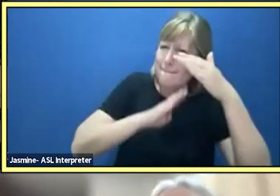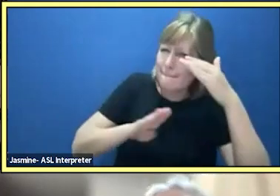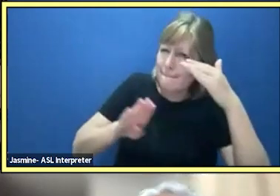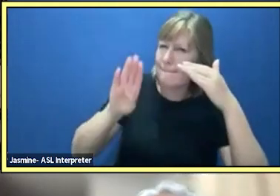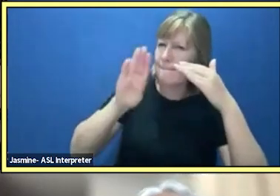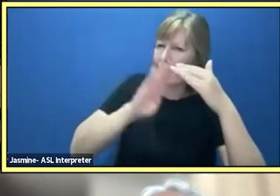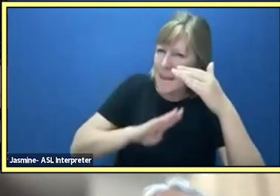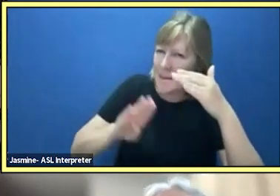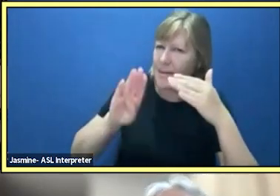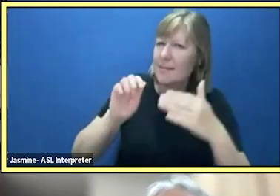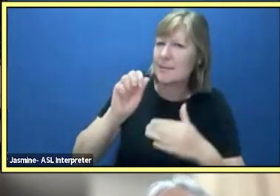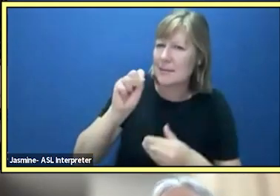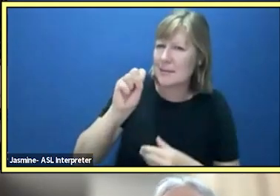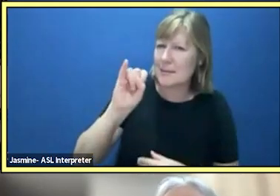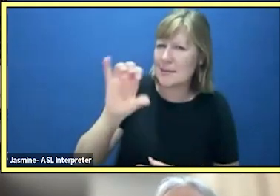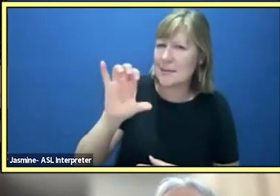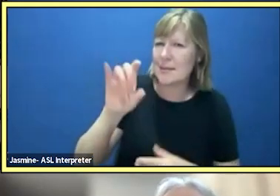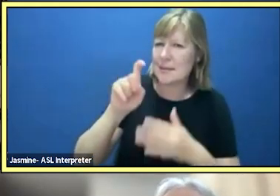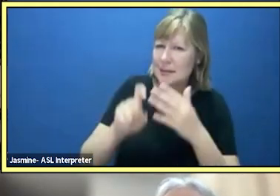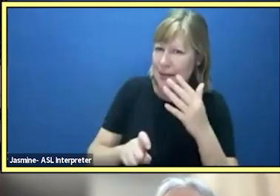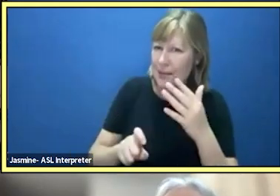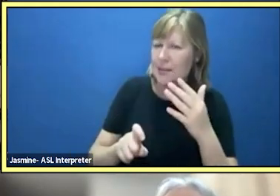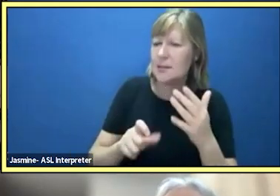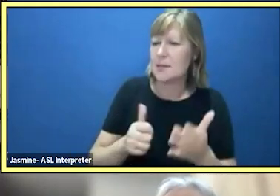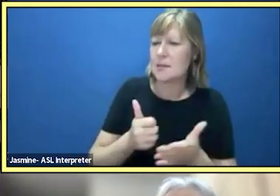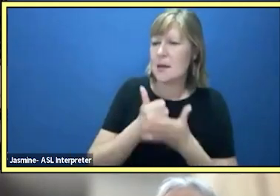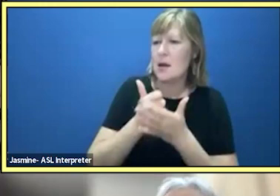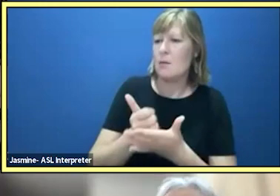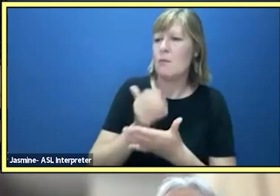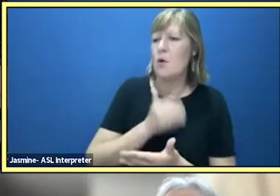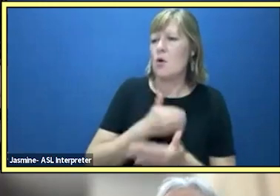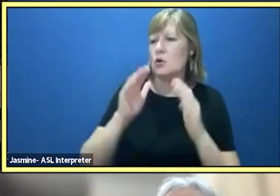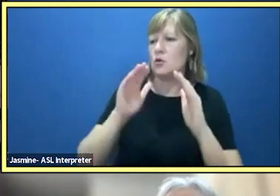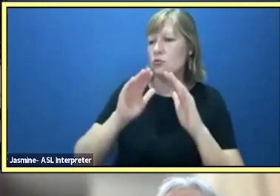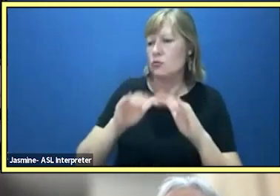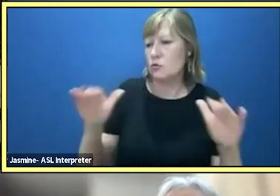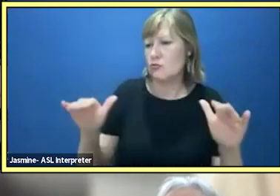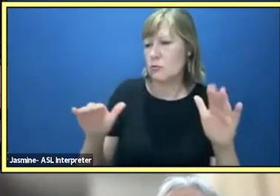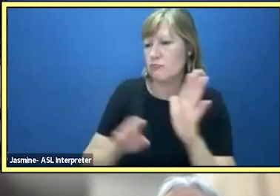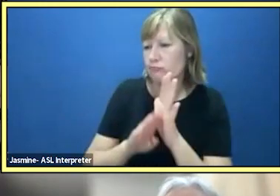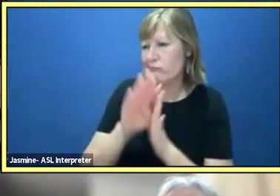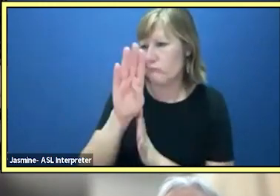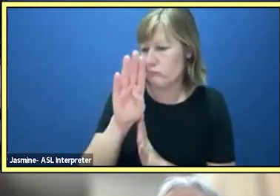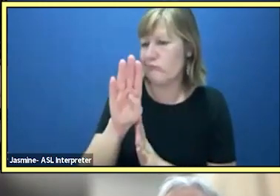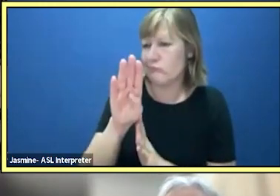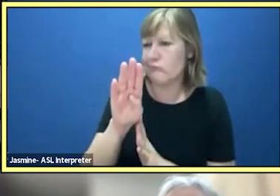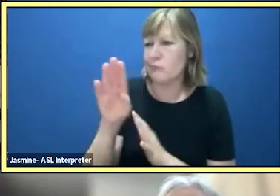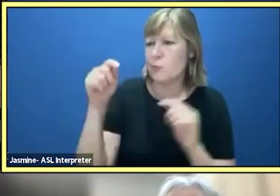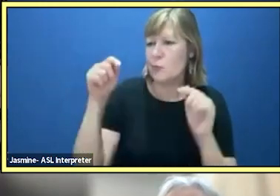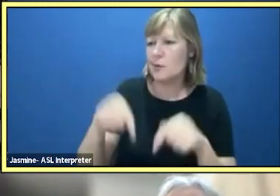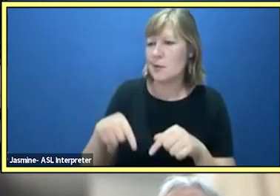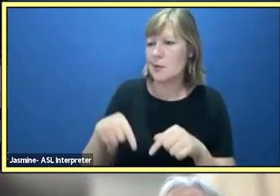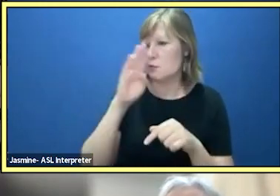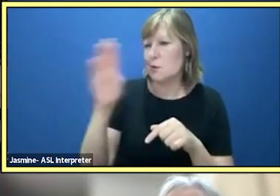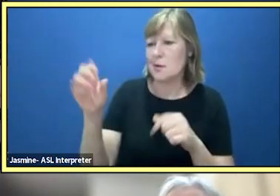our children for success with this direct support program.